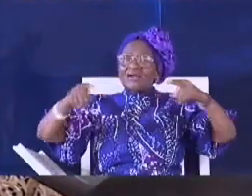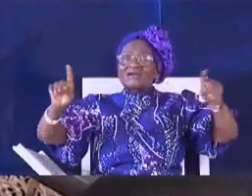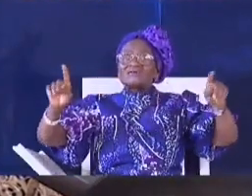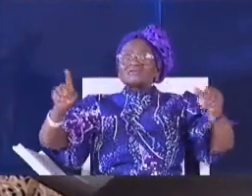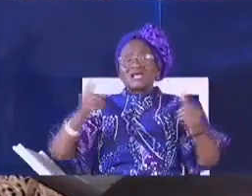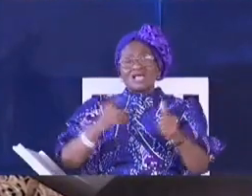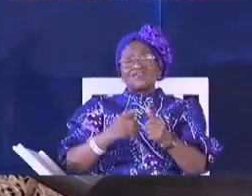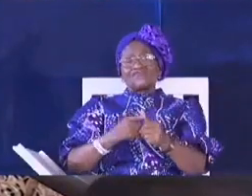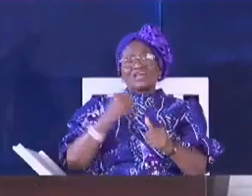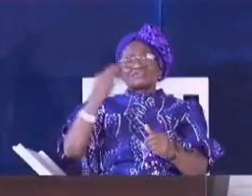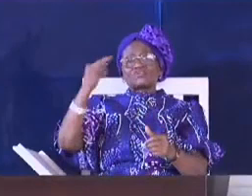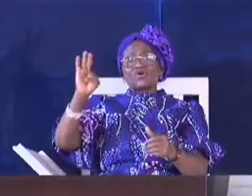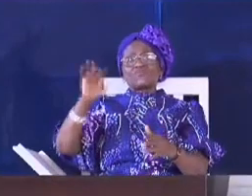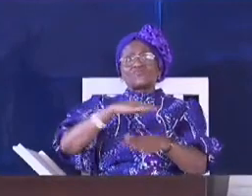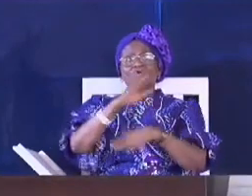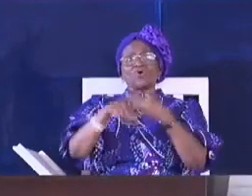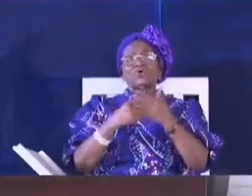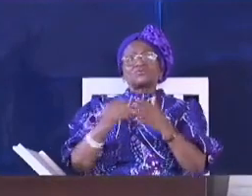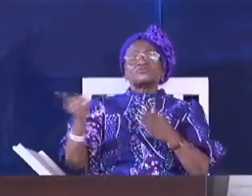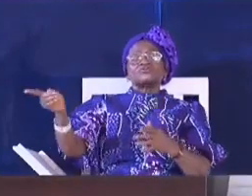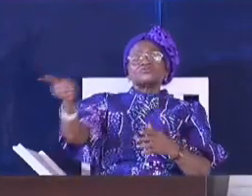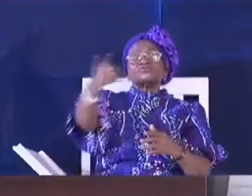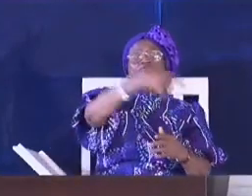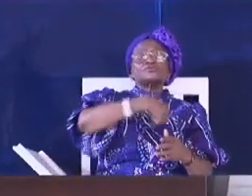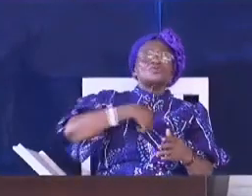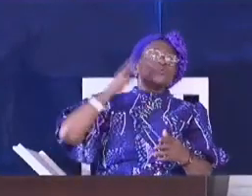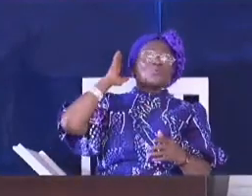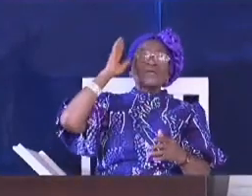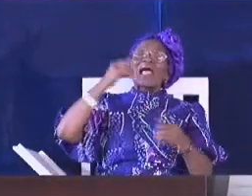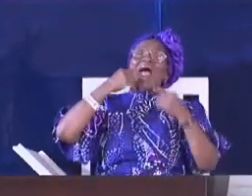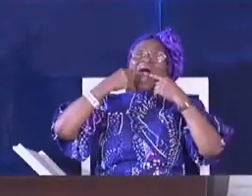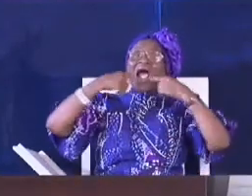First of all, you are going to decree to your mountains.